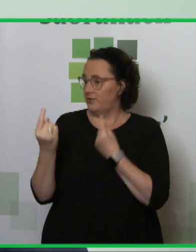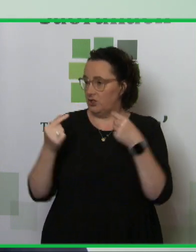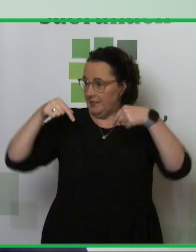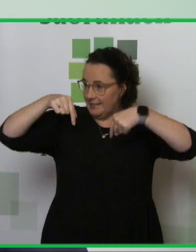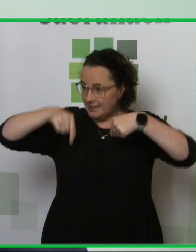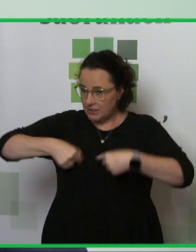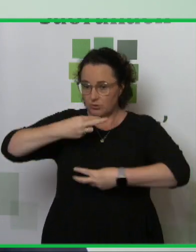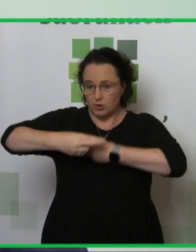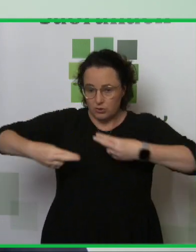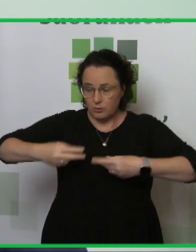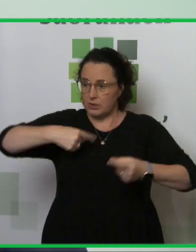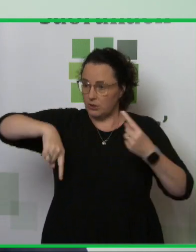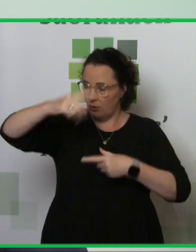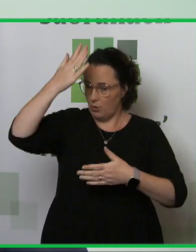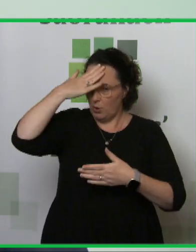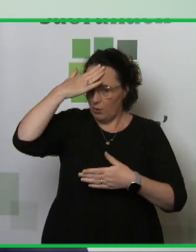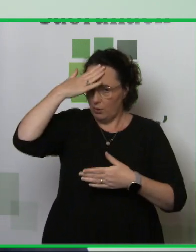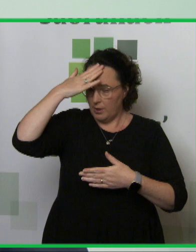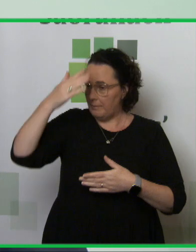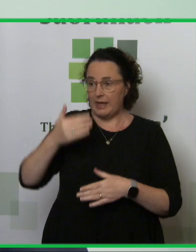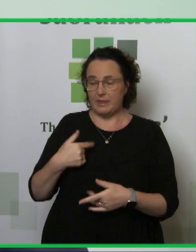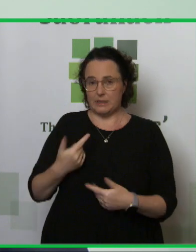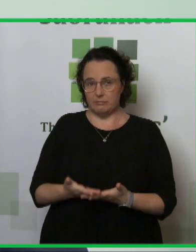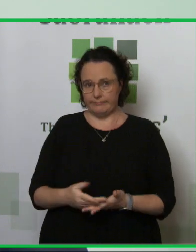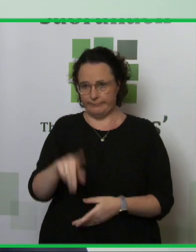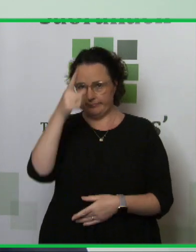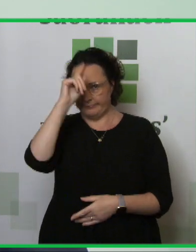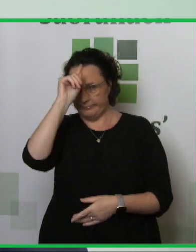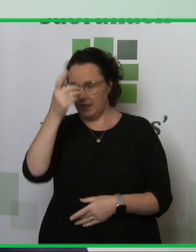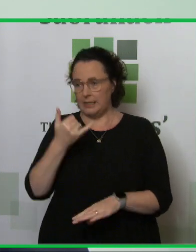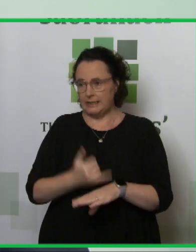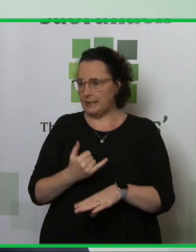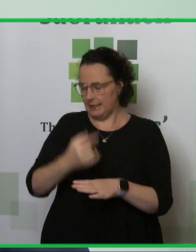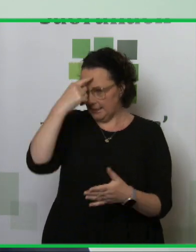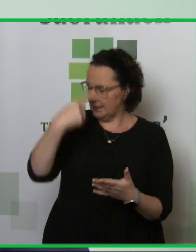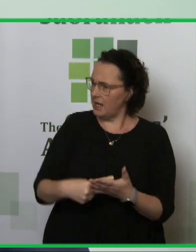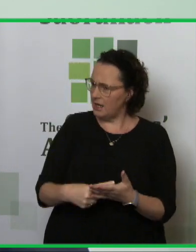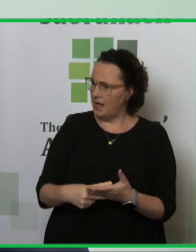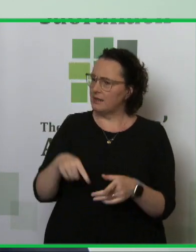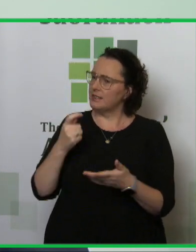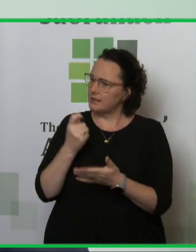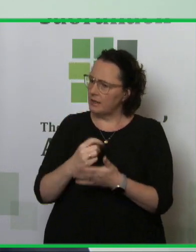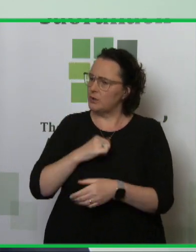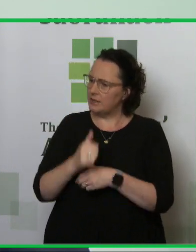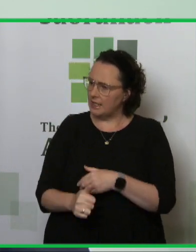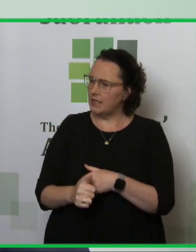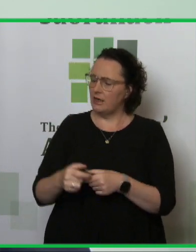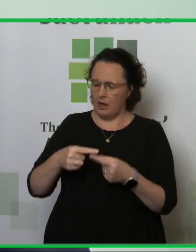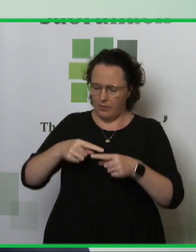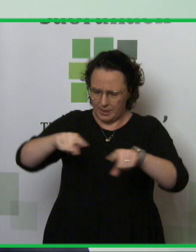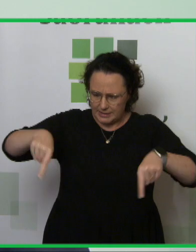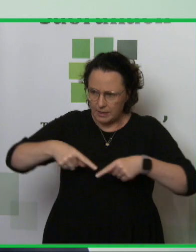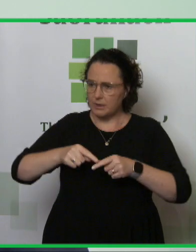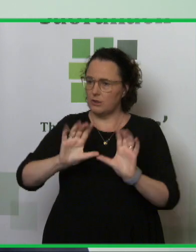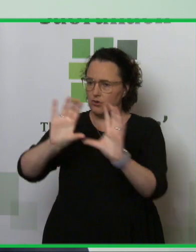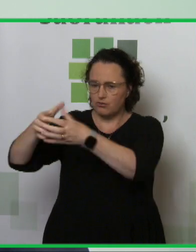understanding of how you're going to vote. And maybe some of you have not yet made up your minds, and that's the purpose of today, is to give you roundtable discussion opportunities where you